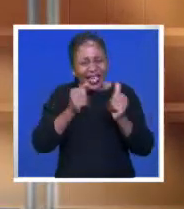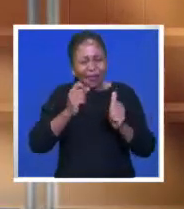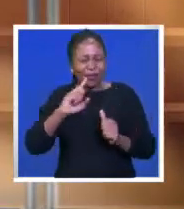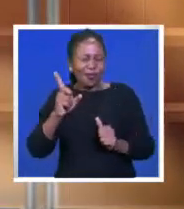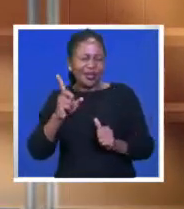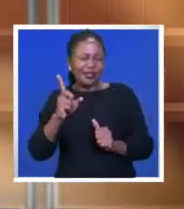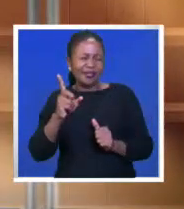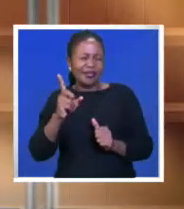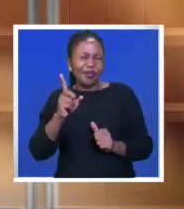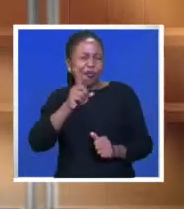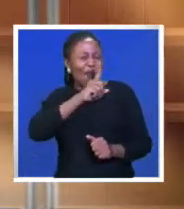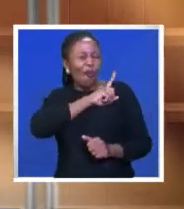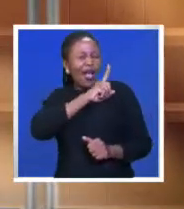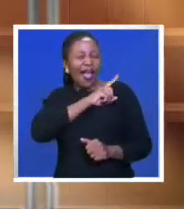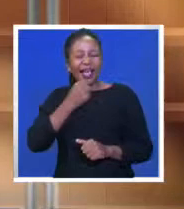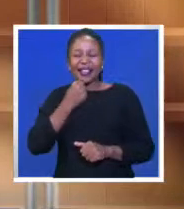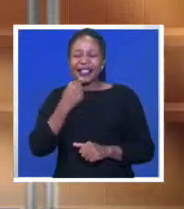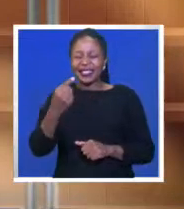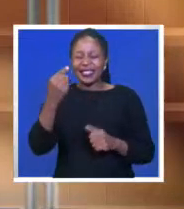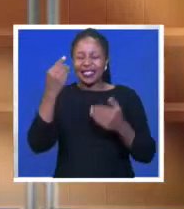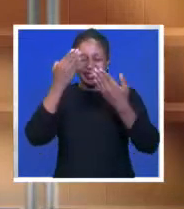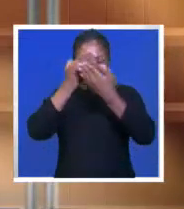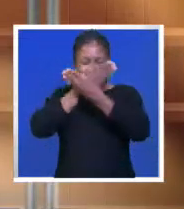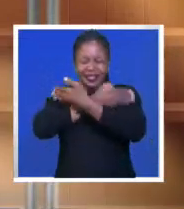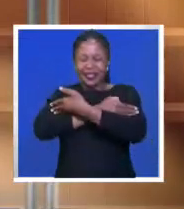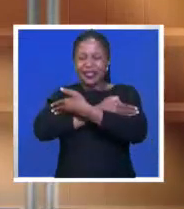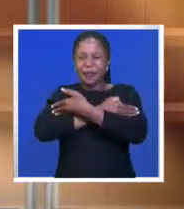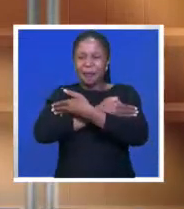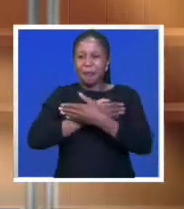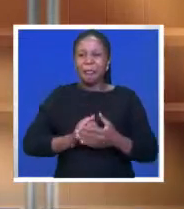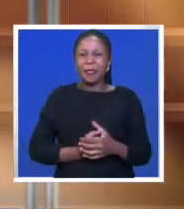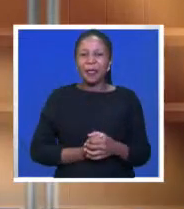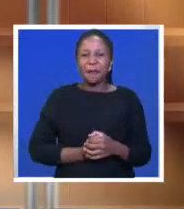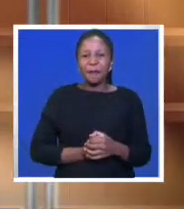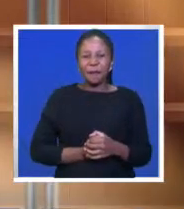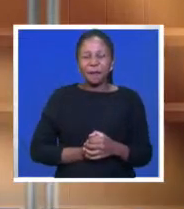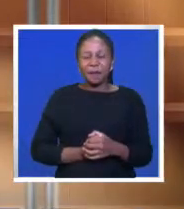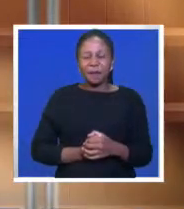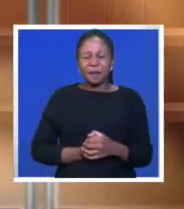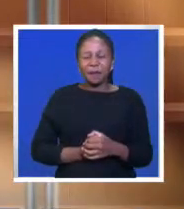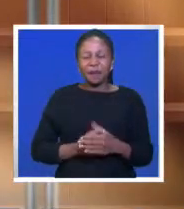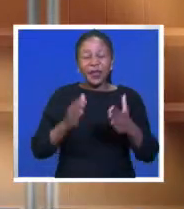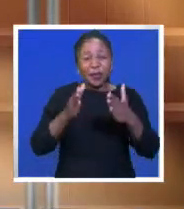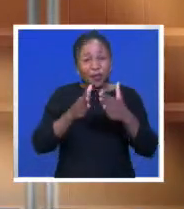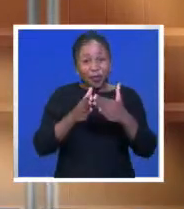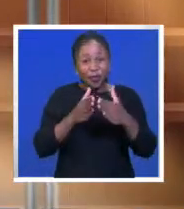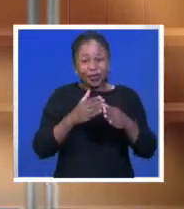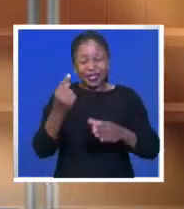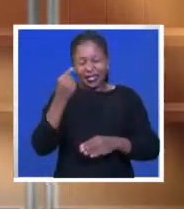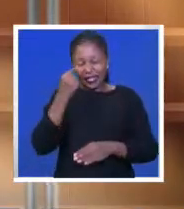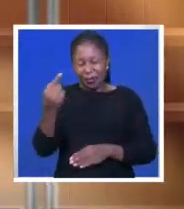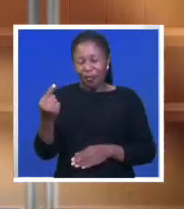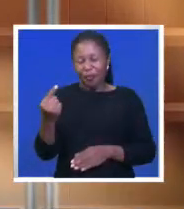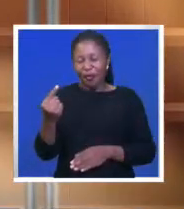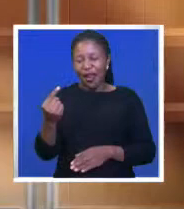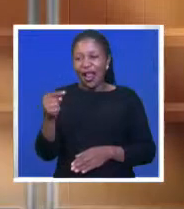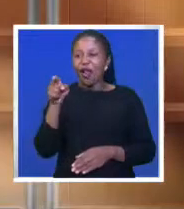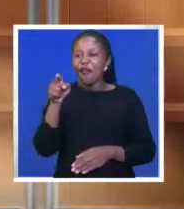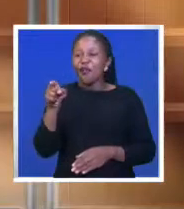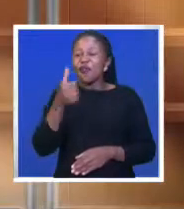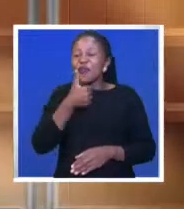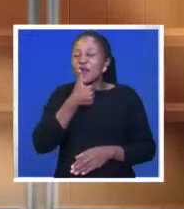at night? My dear Lena, the answer actually is what? He put on his own what? Nightcap. It tells us it was